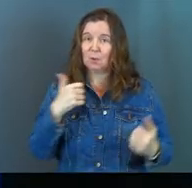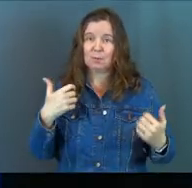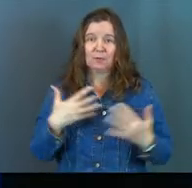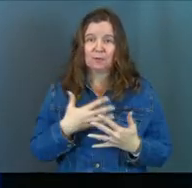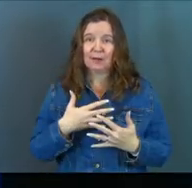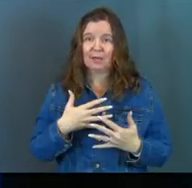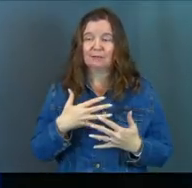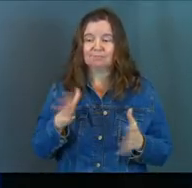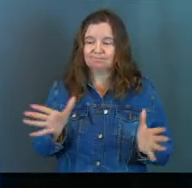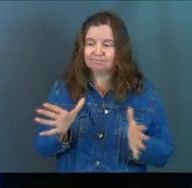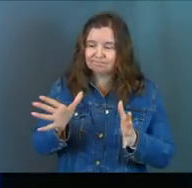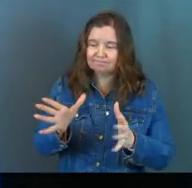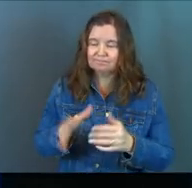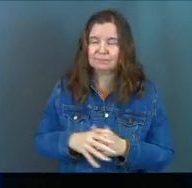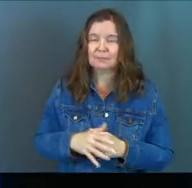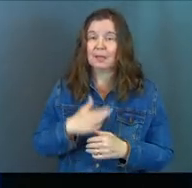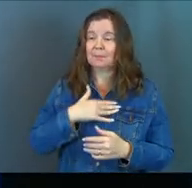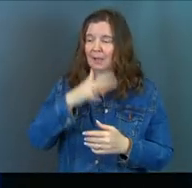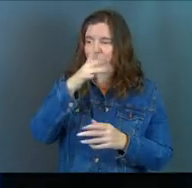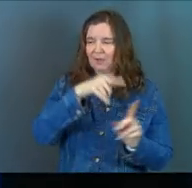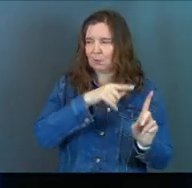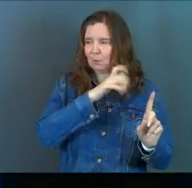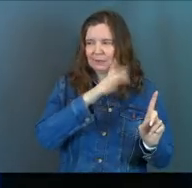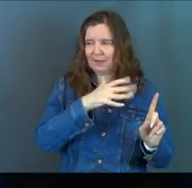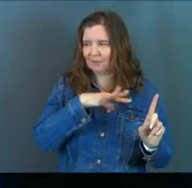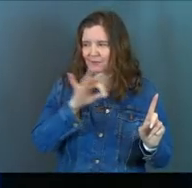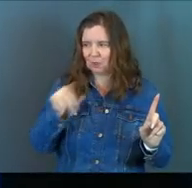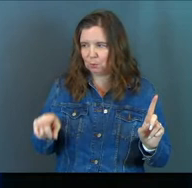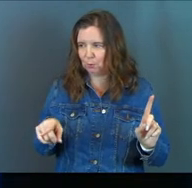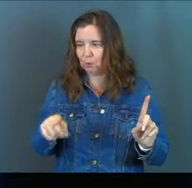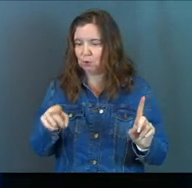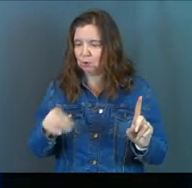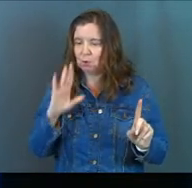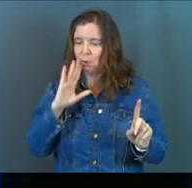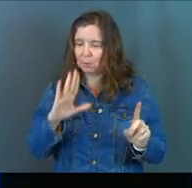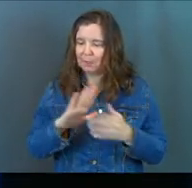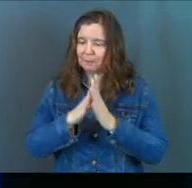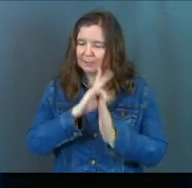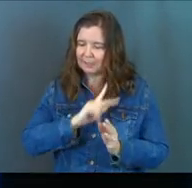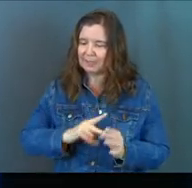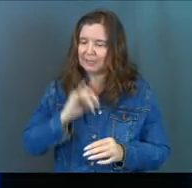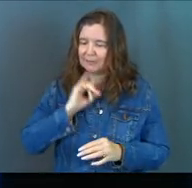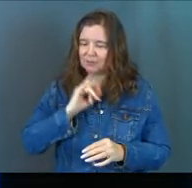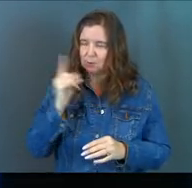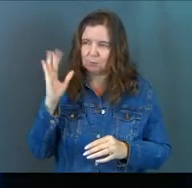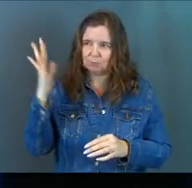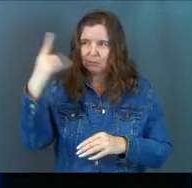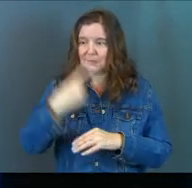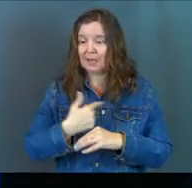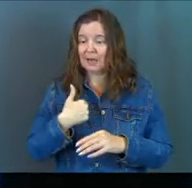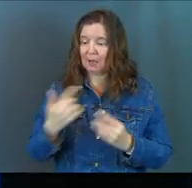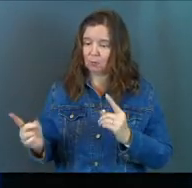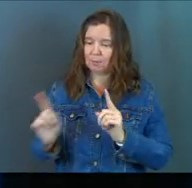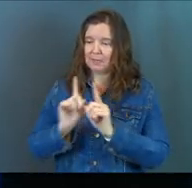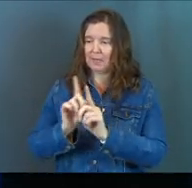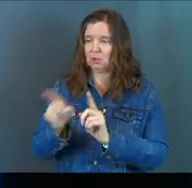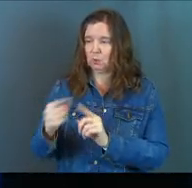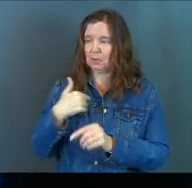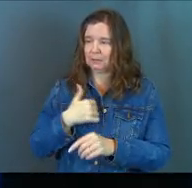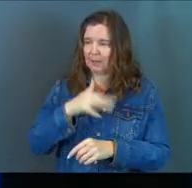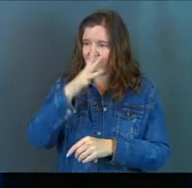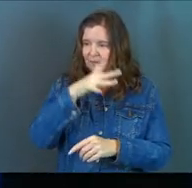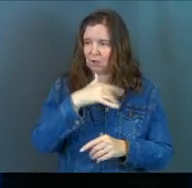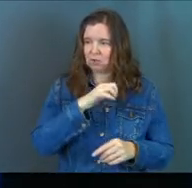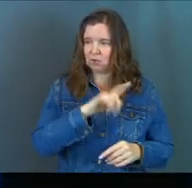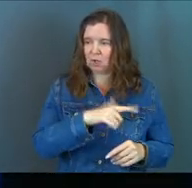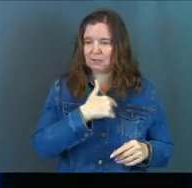afraid," Jonathan reassured him. "My father will never find you. You are going to be the king of Israel one day, and I will be next to you, as my